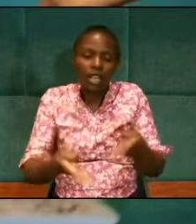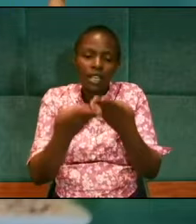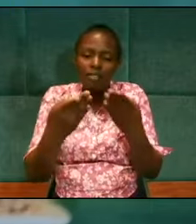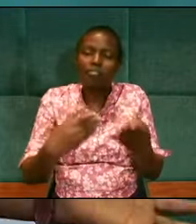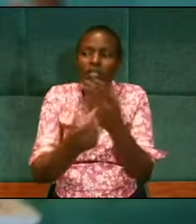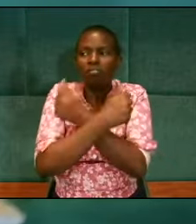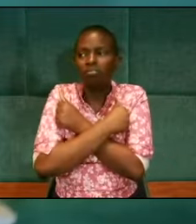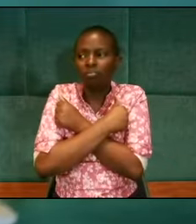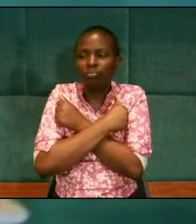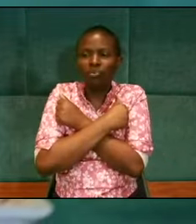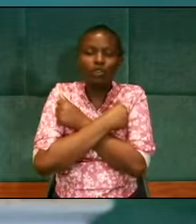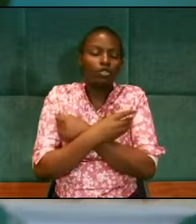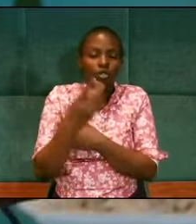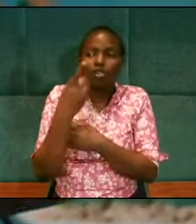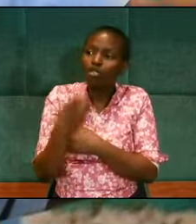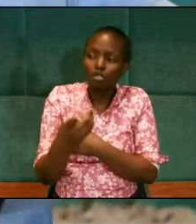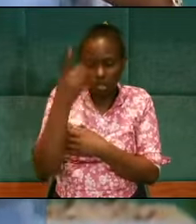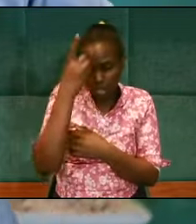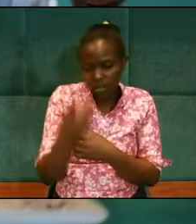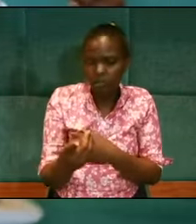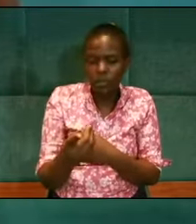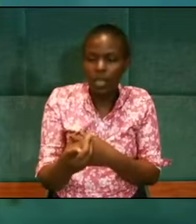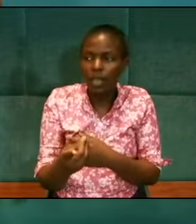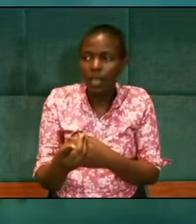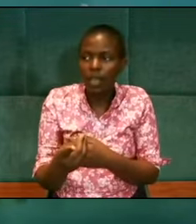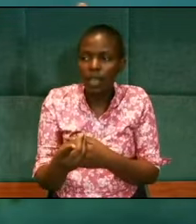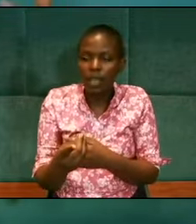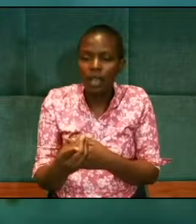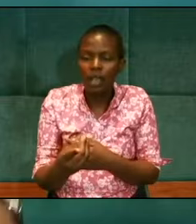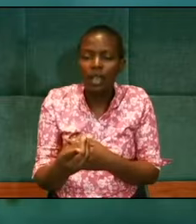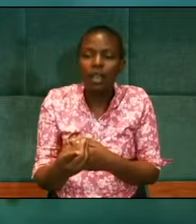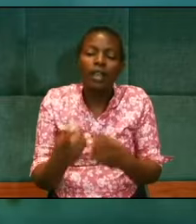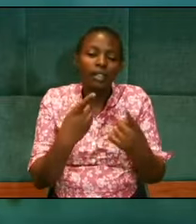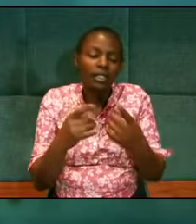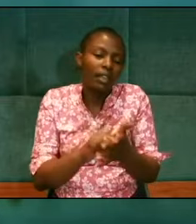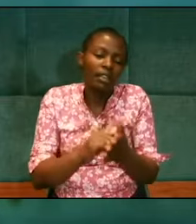You can decide not to say it. Somebody say, you are not married. May God locate me with this favor.